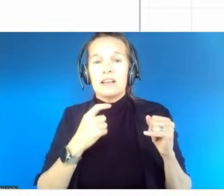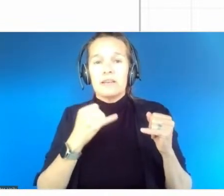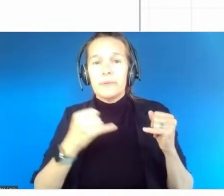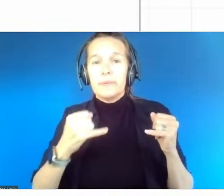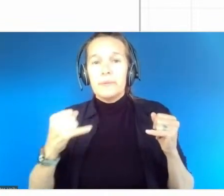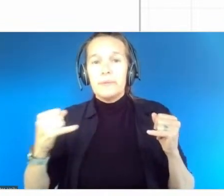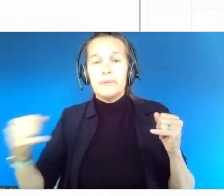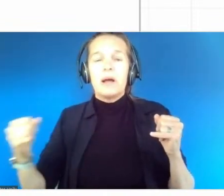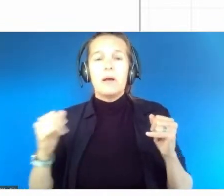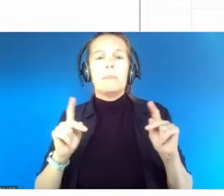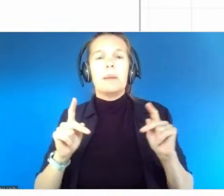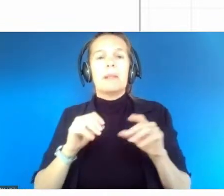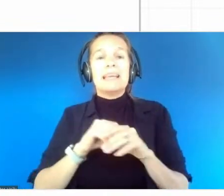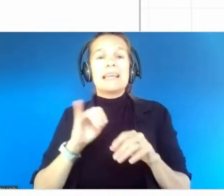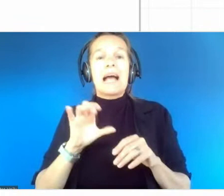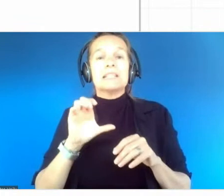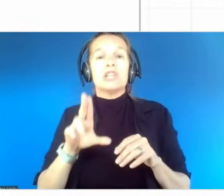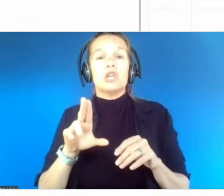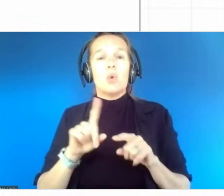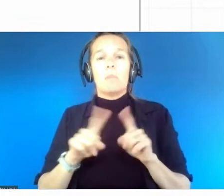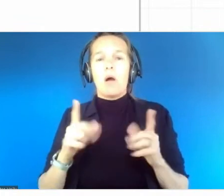ICU who have been